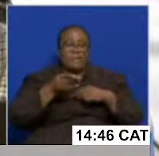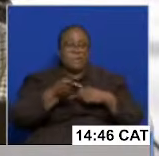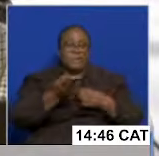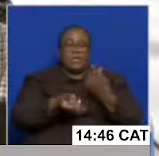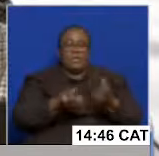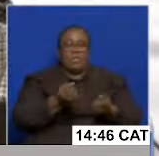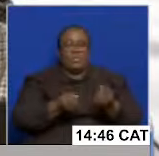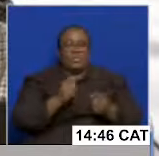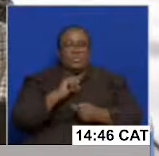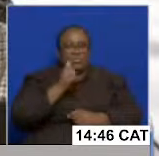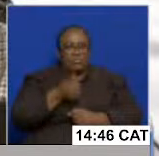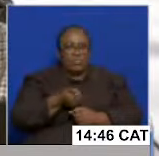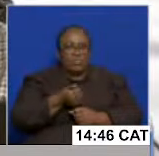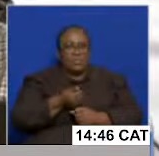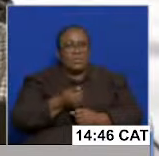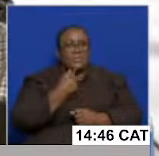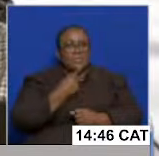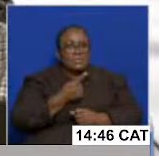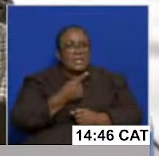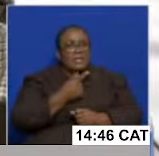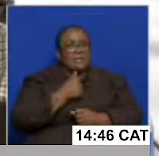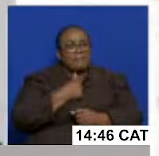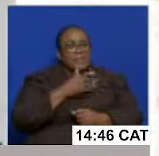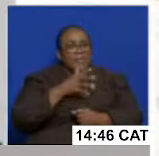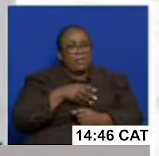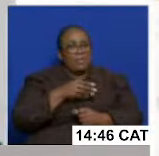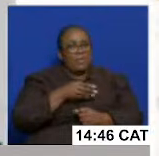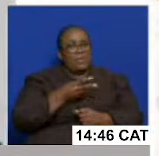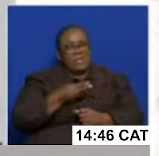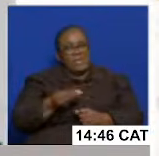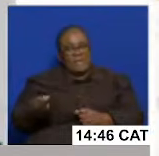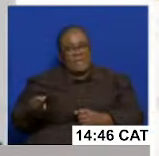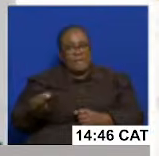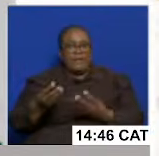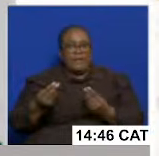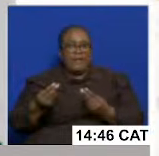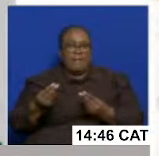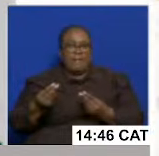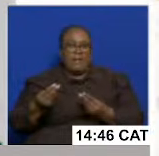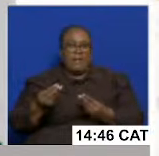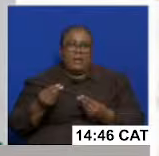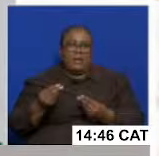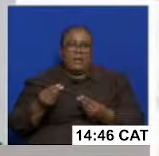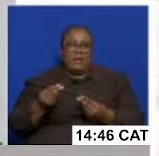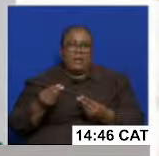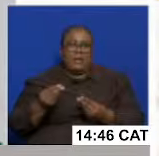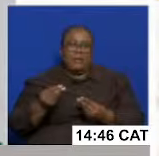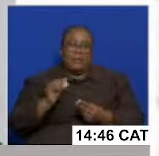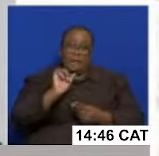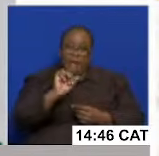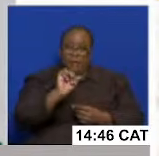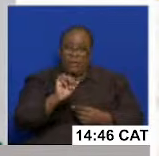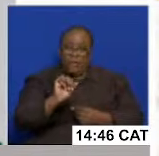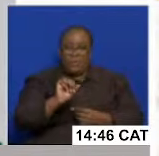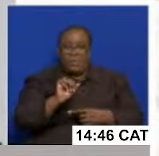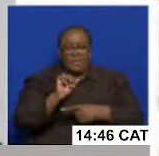to give him your number. Ish, this man likes arresting us. And your response to her is, okay, dear.